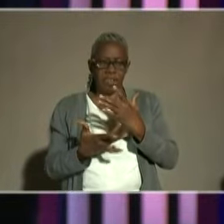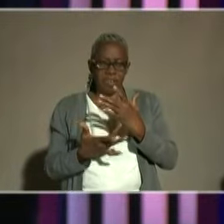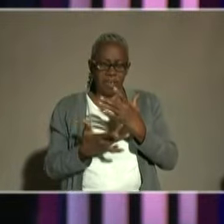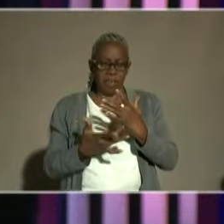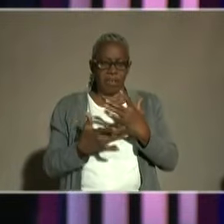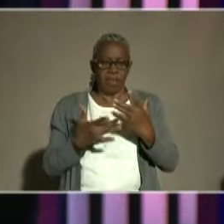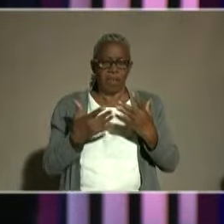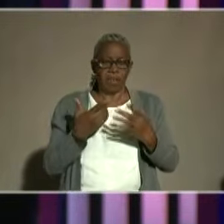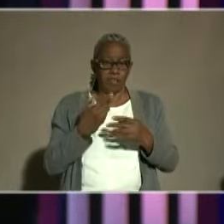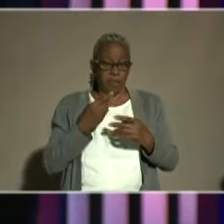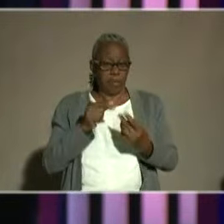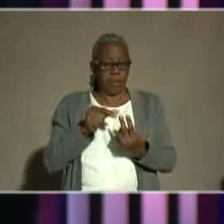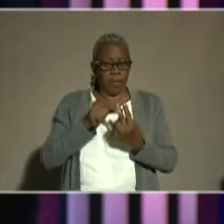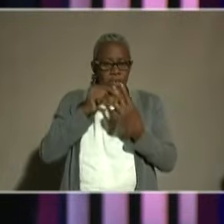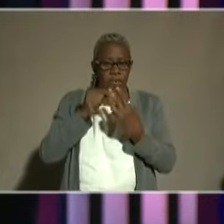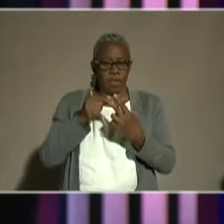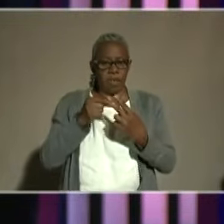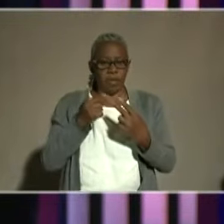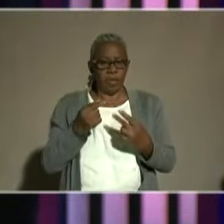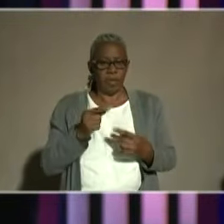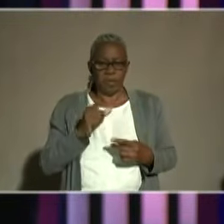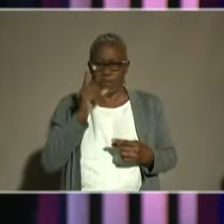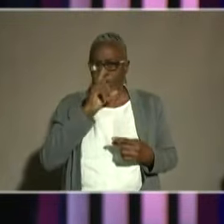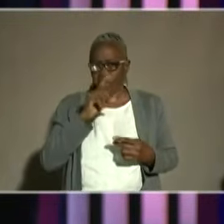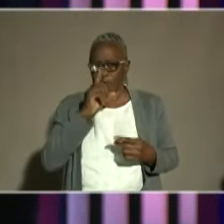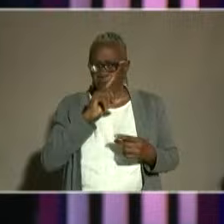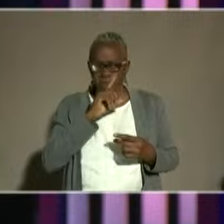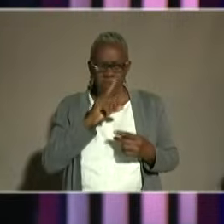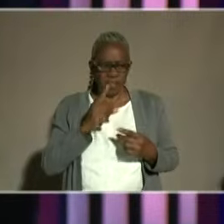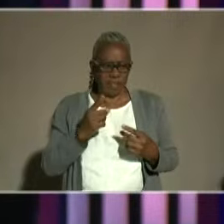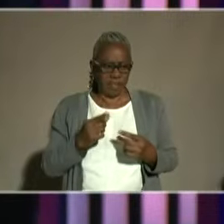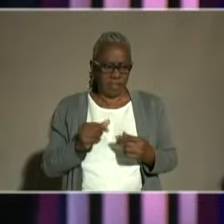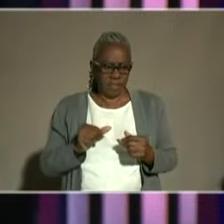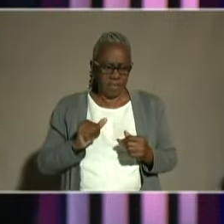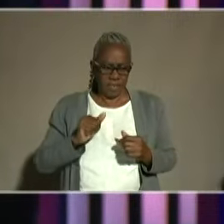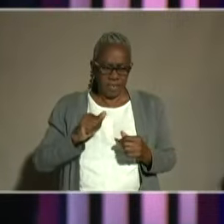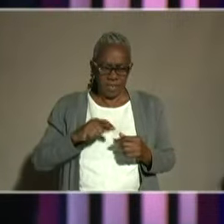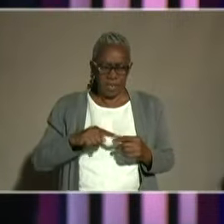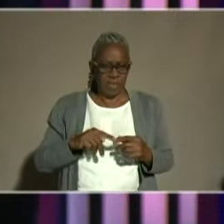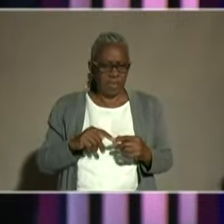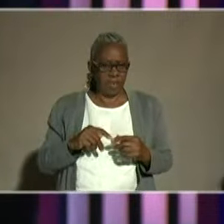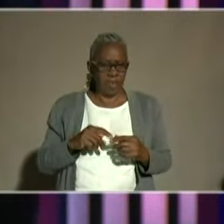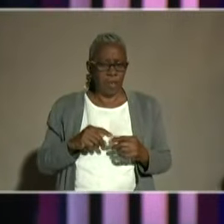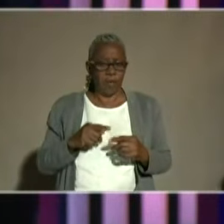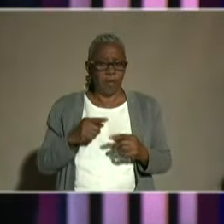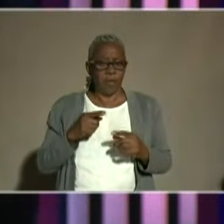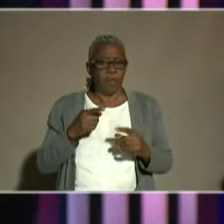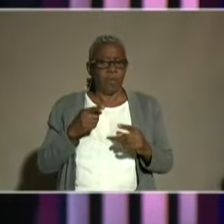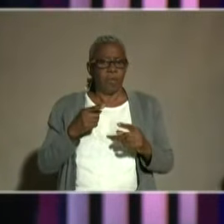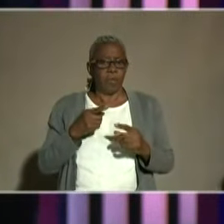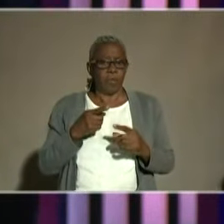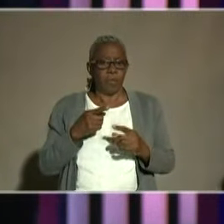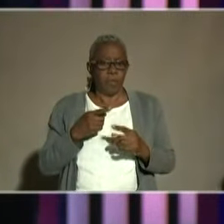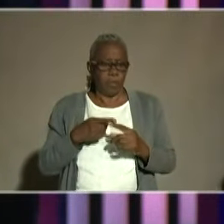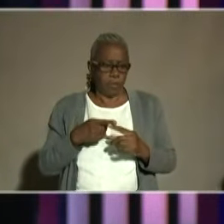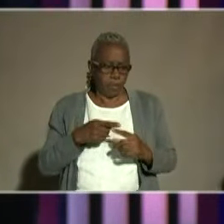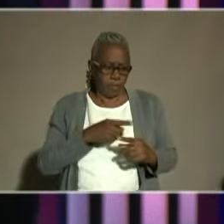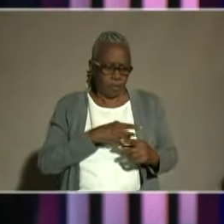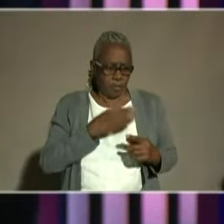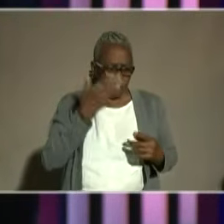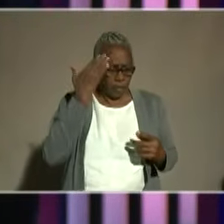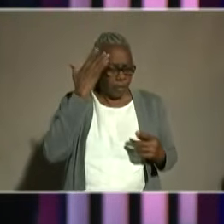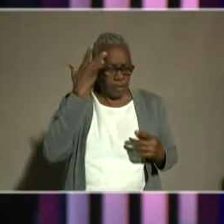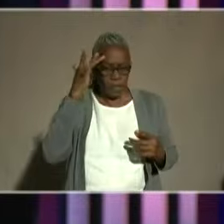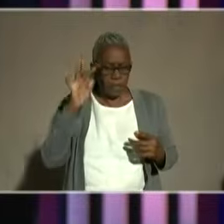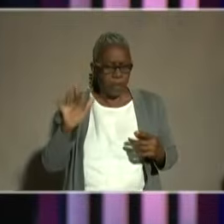artificial intelligence, is also a threat to the type of services that are provided through outsourcing. So we are going to